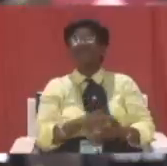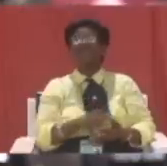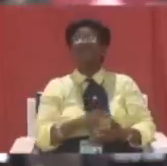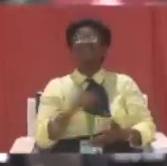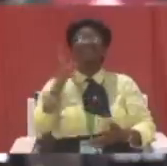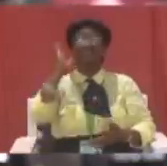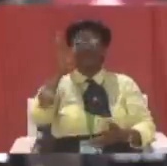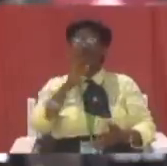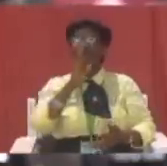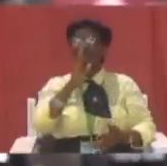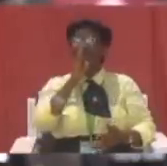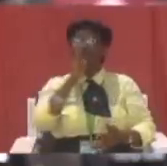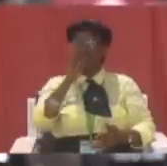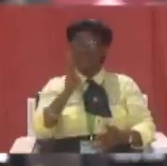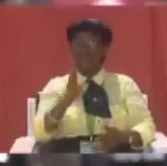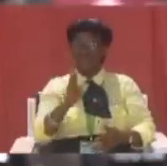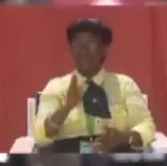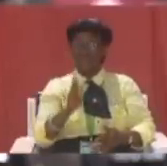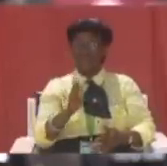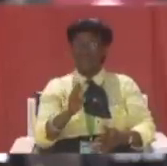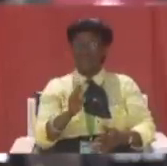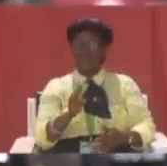God can promote you